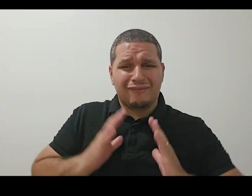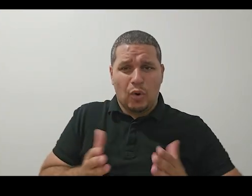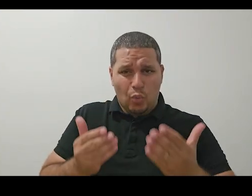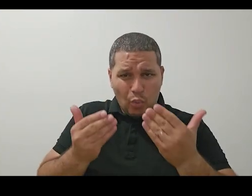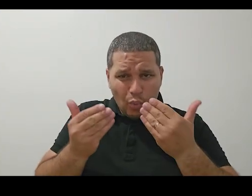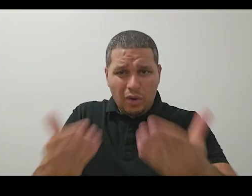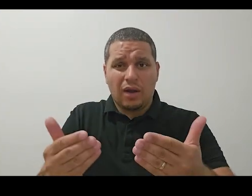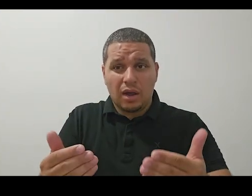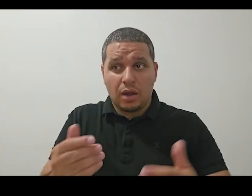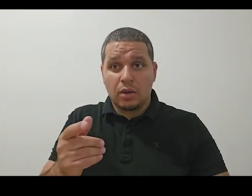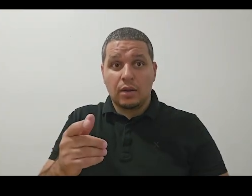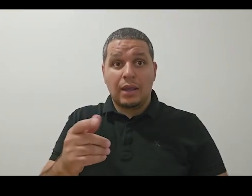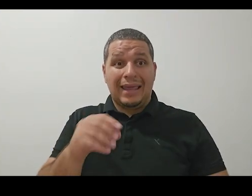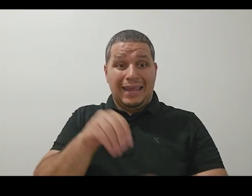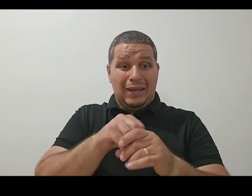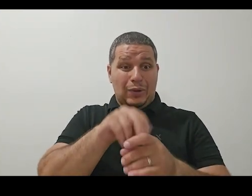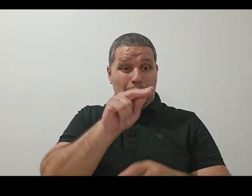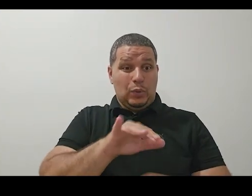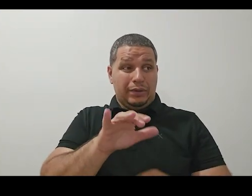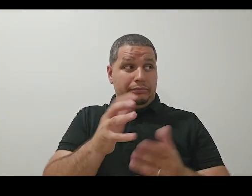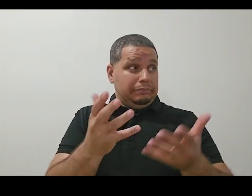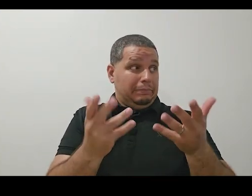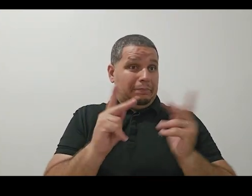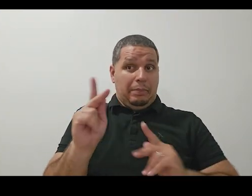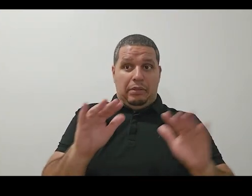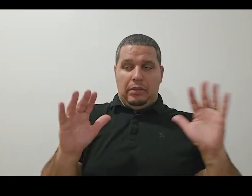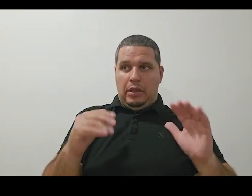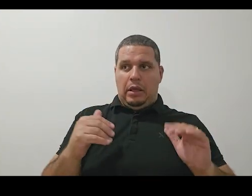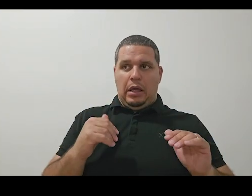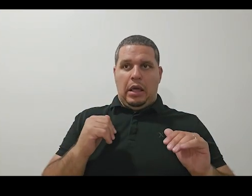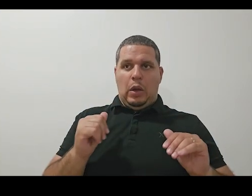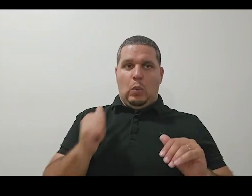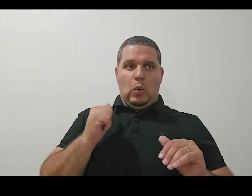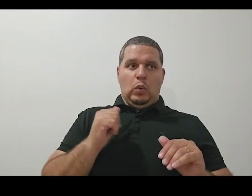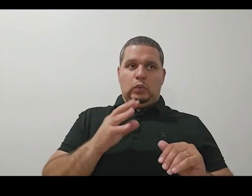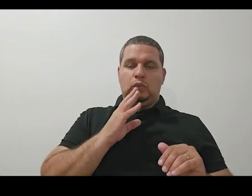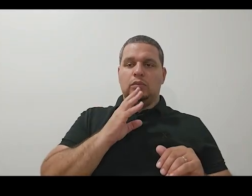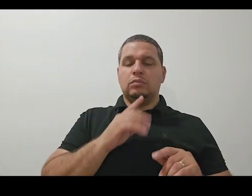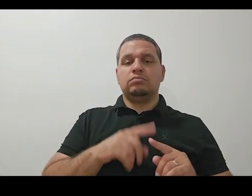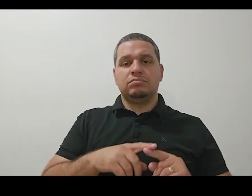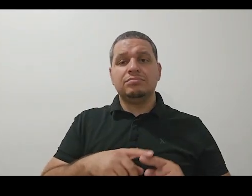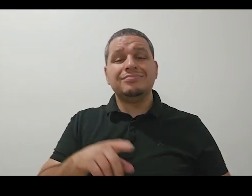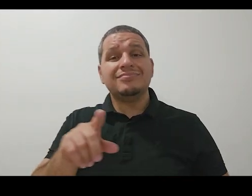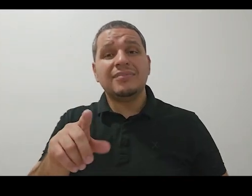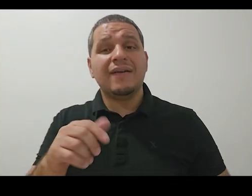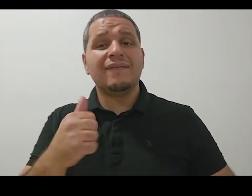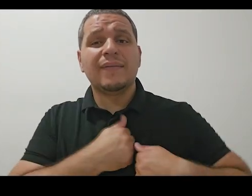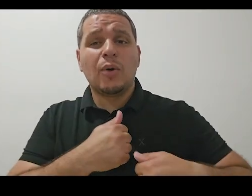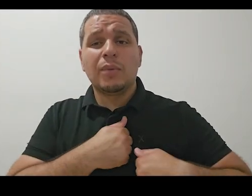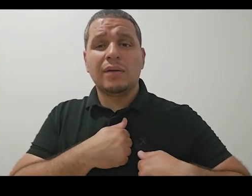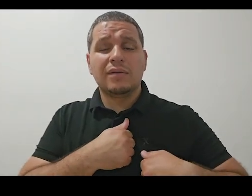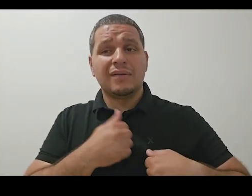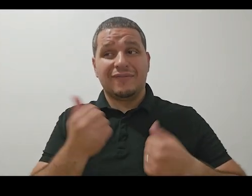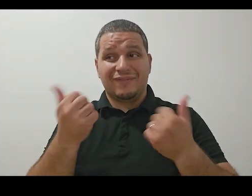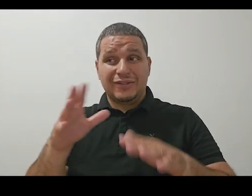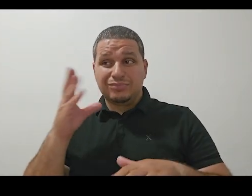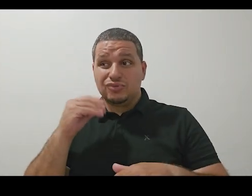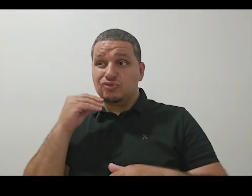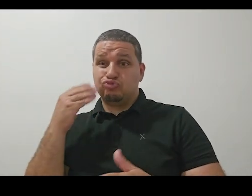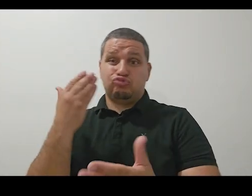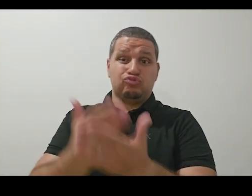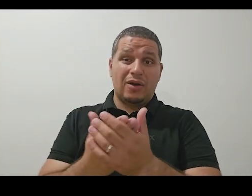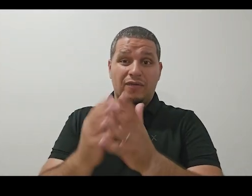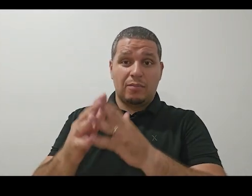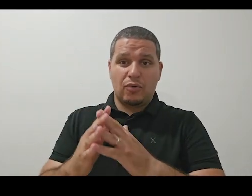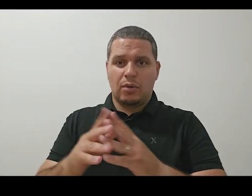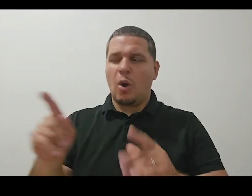bring some things out that you normally would feel unsafe to bring out anywhere else. With veterans, coming back and